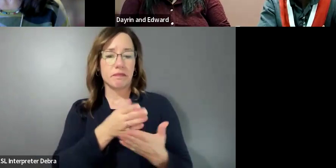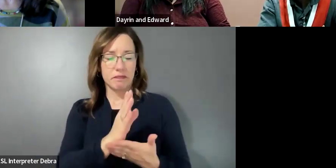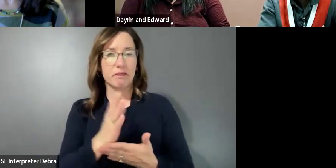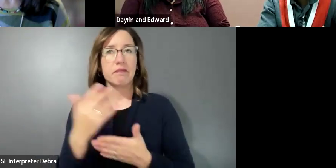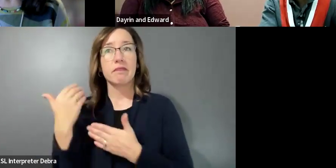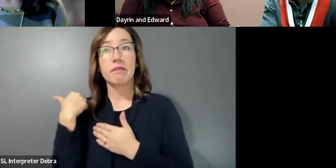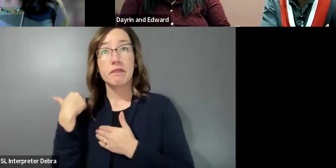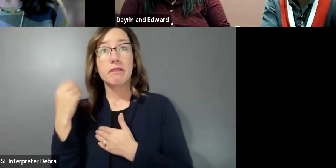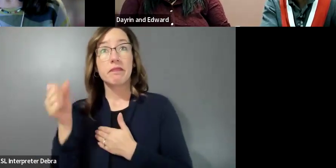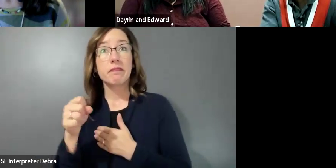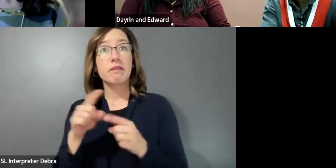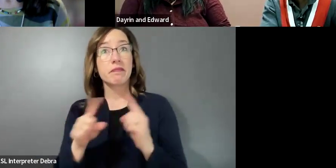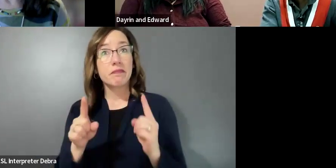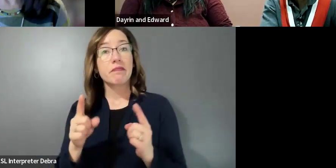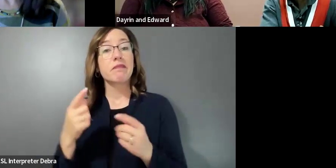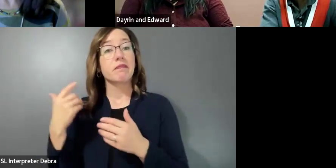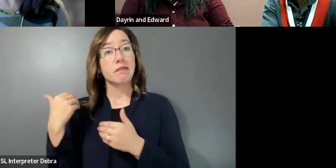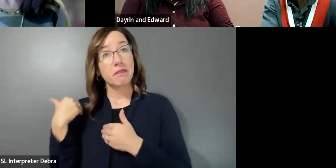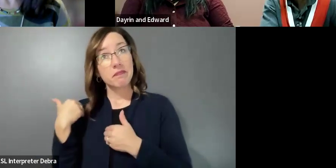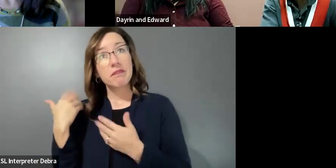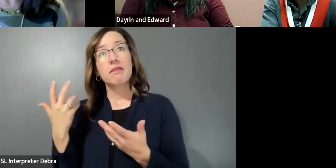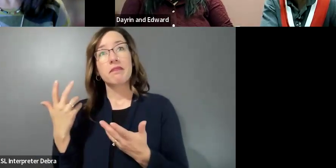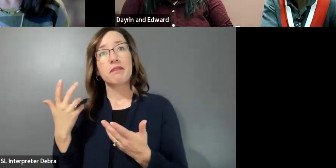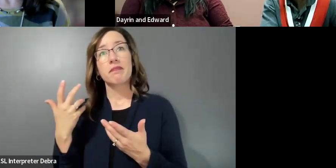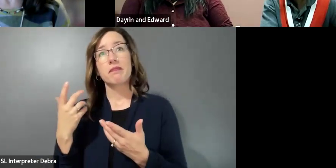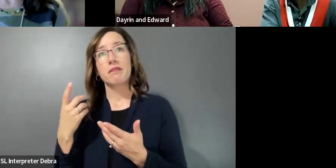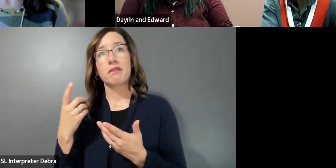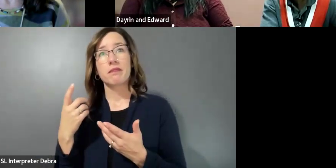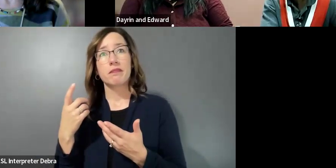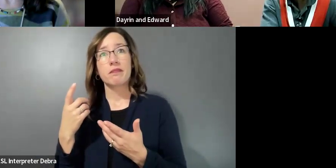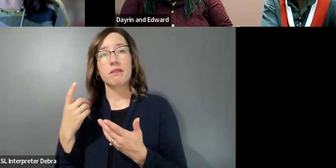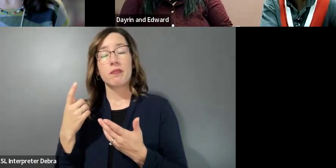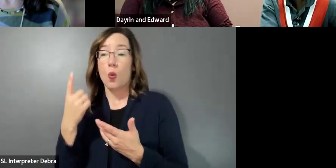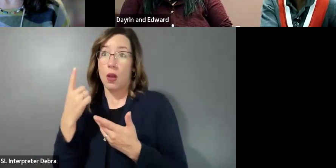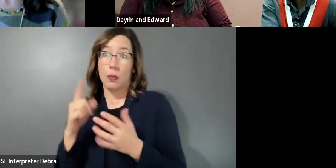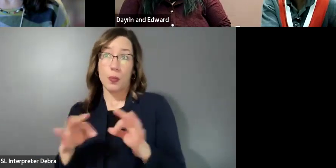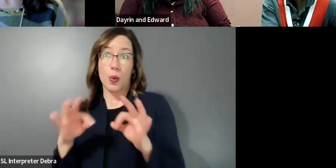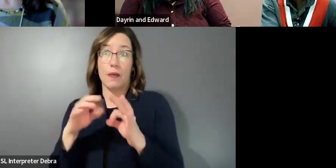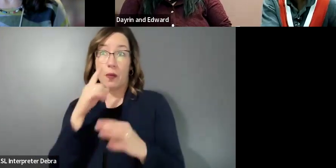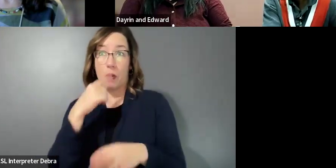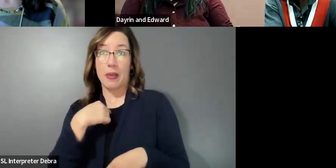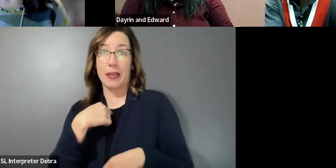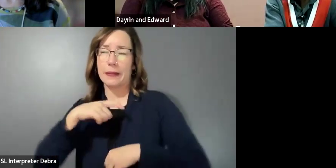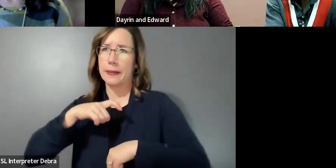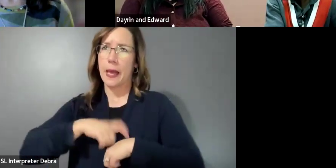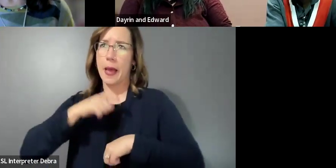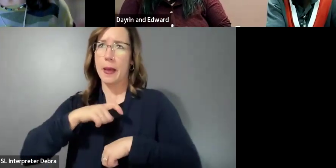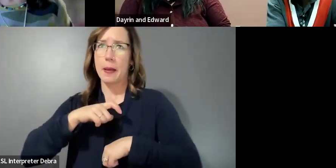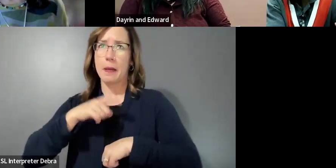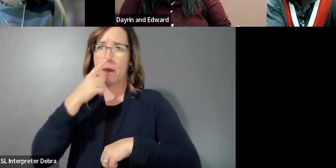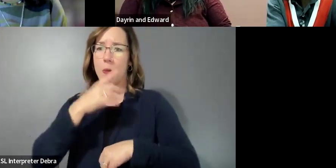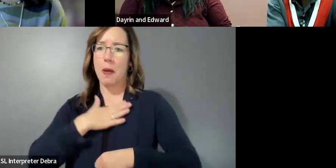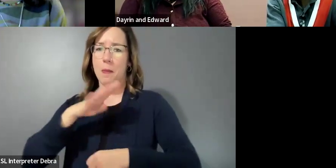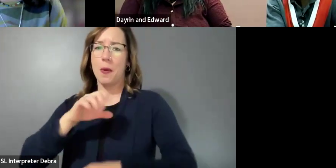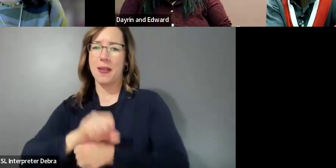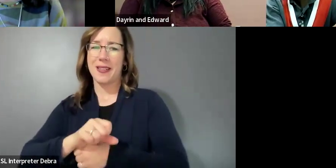but we also have responsibilities, and one is kind of like really important to me is be on time for my